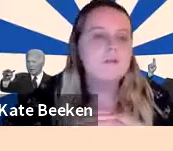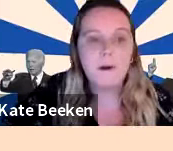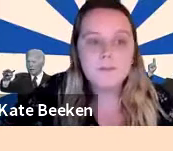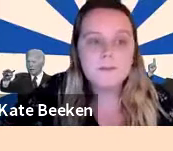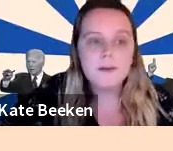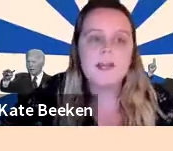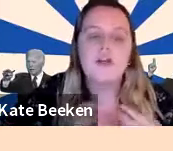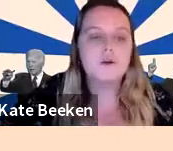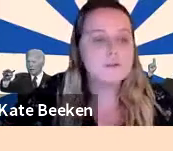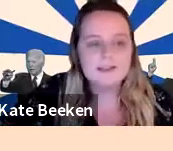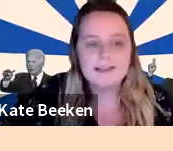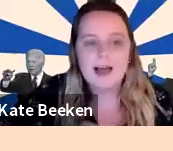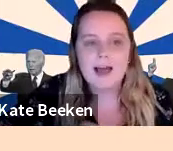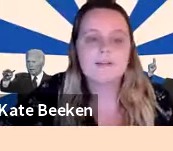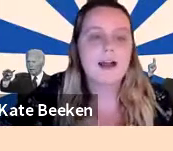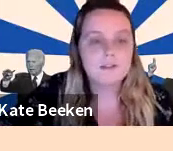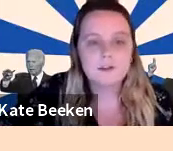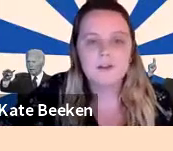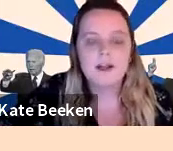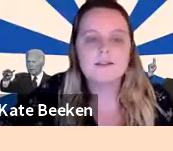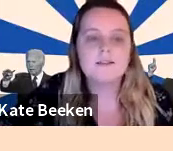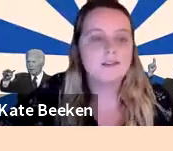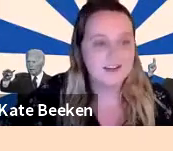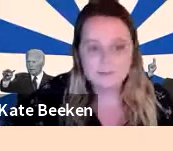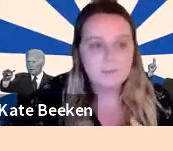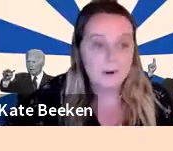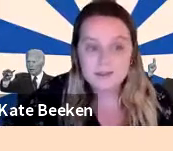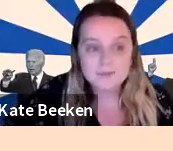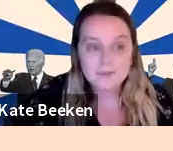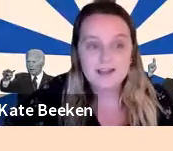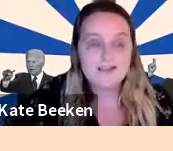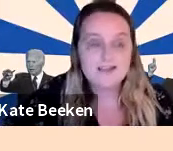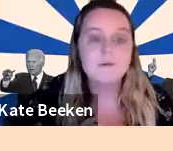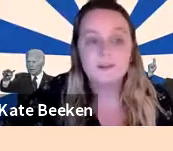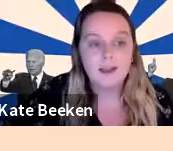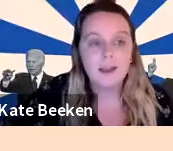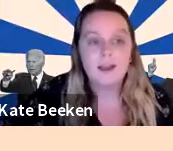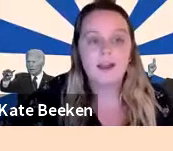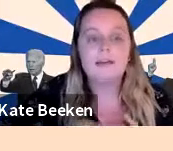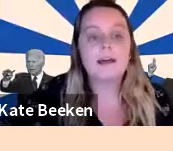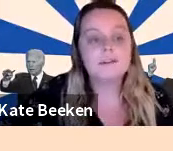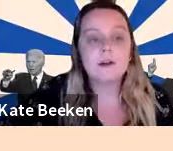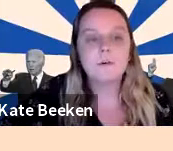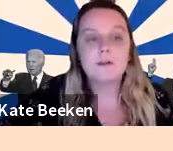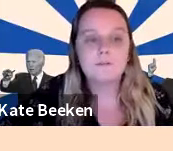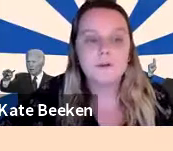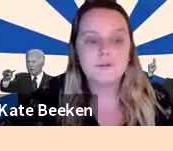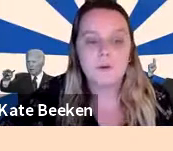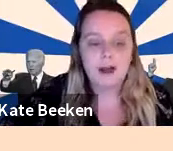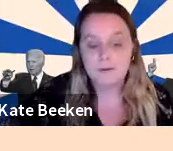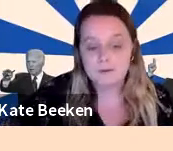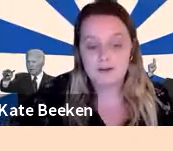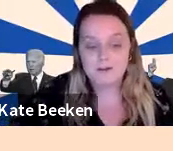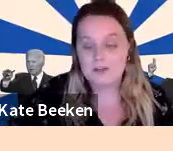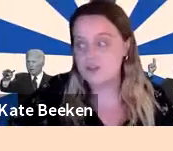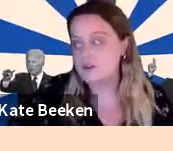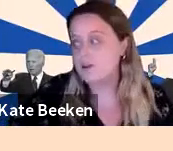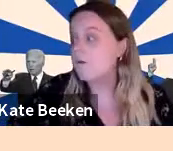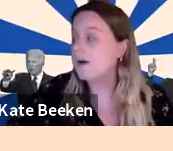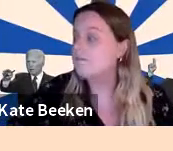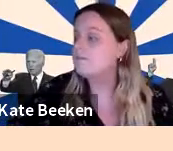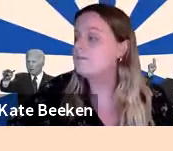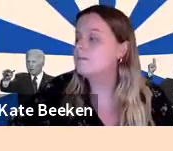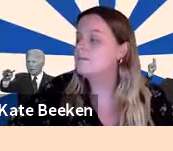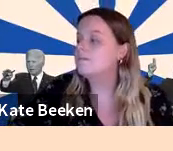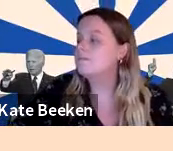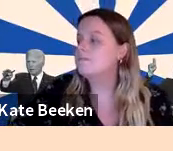family throughout the debate, use this app, text your friends, talk to them about the debate, see what they're thinking, and let us know in Vote Joe how those conversations are